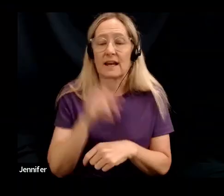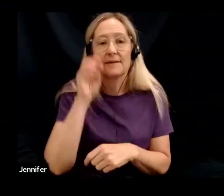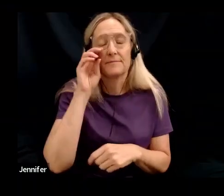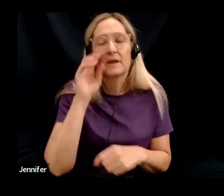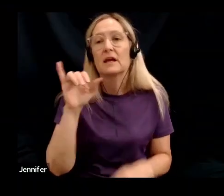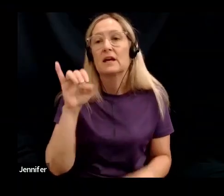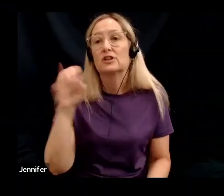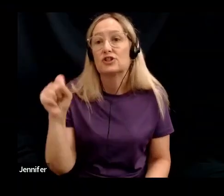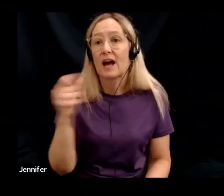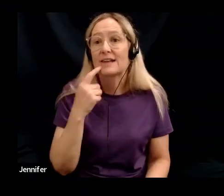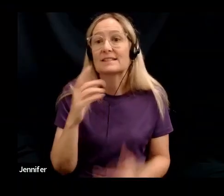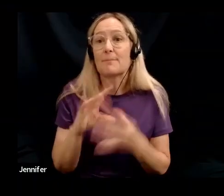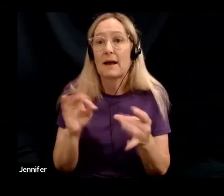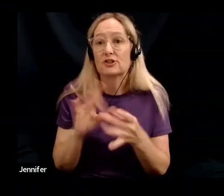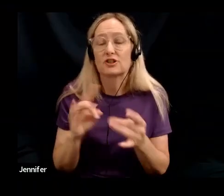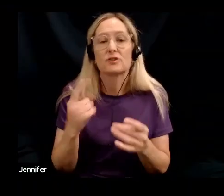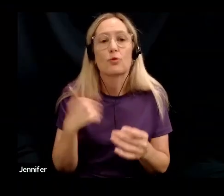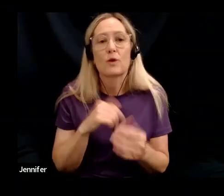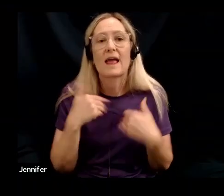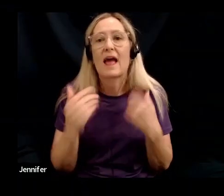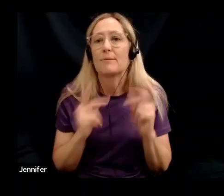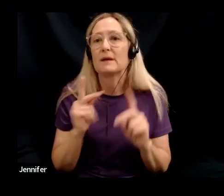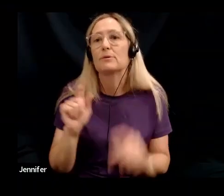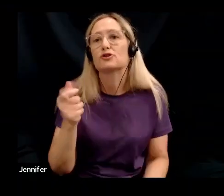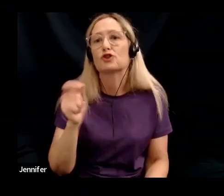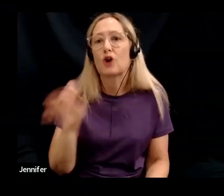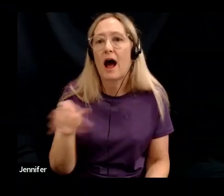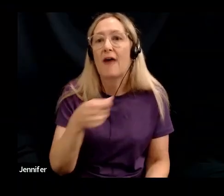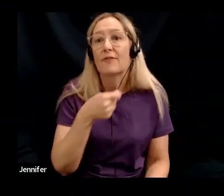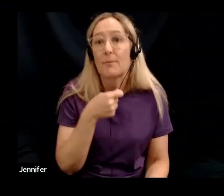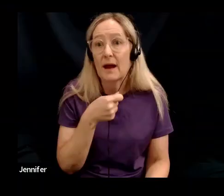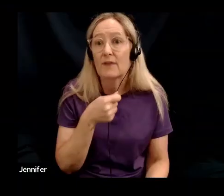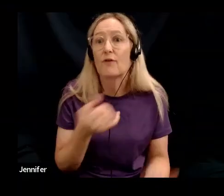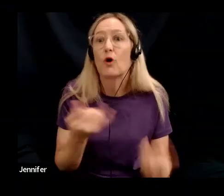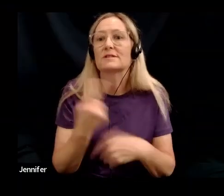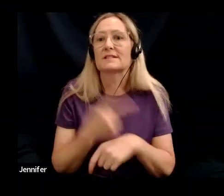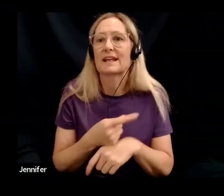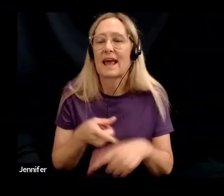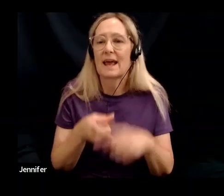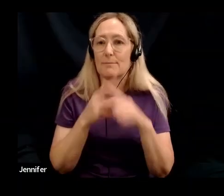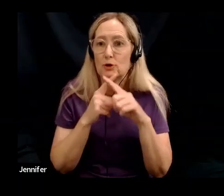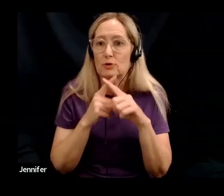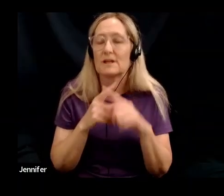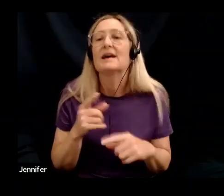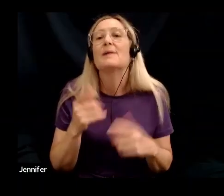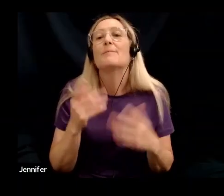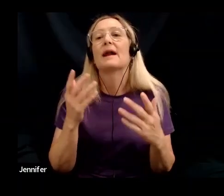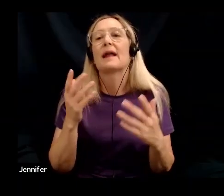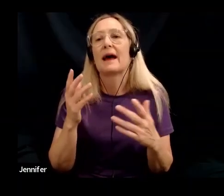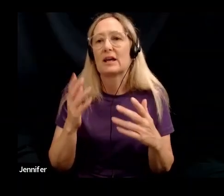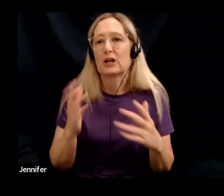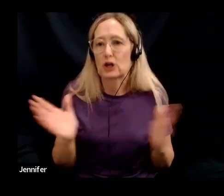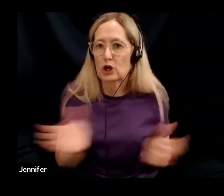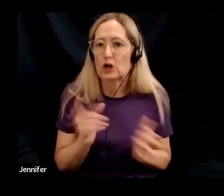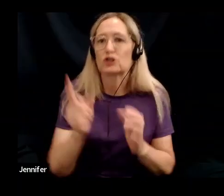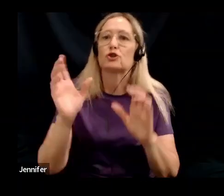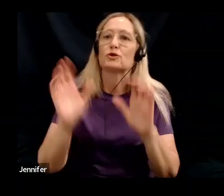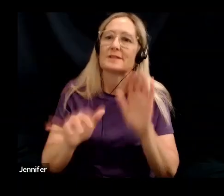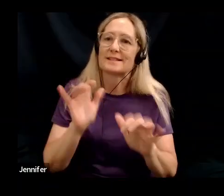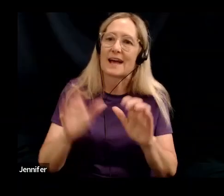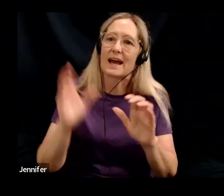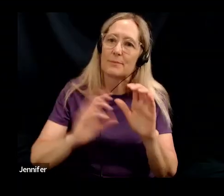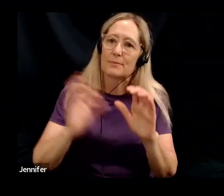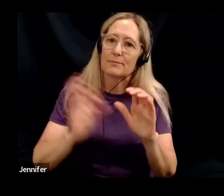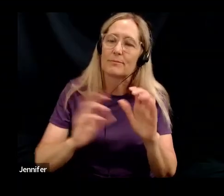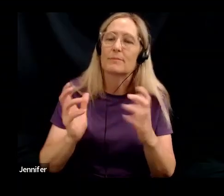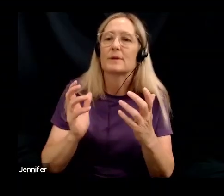Jess mentioned, we have people turn off their mics here today, but I'm going to encourage people to share in the chat as I ask